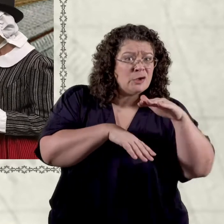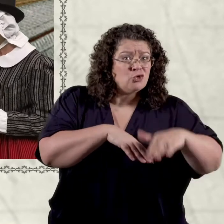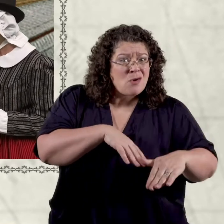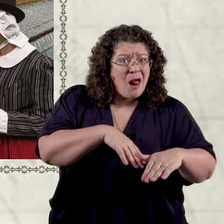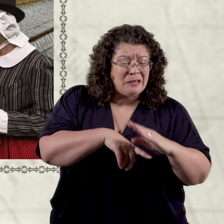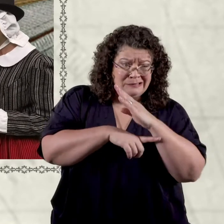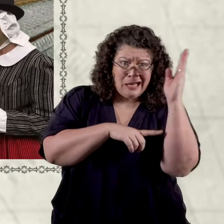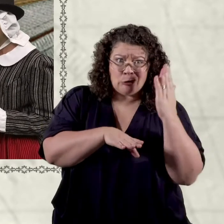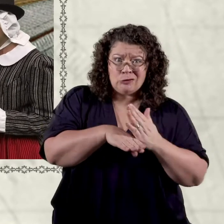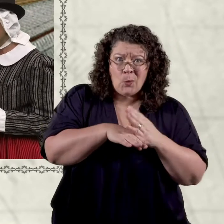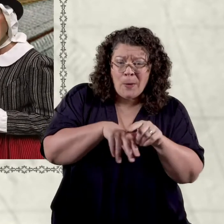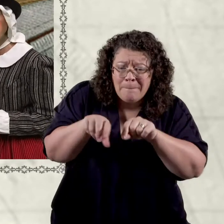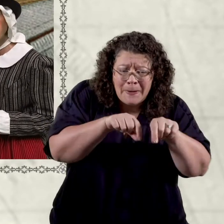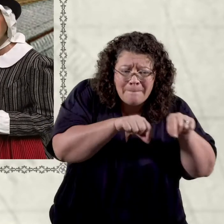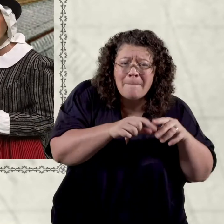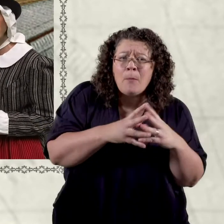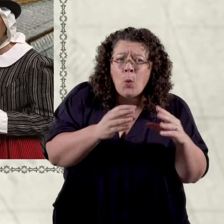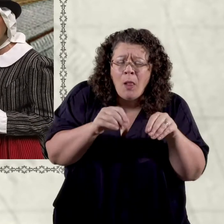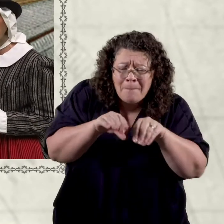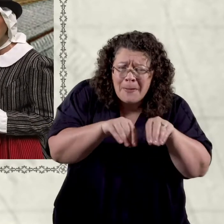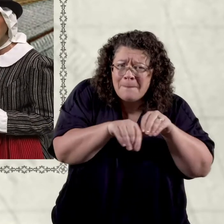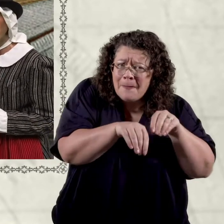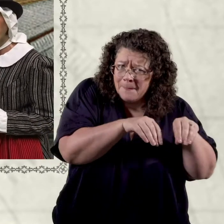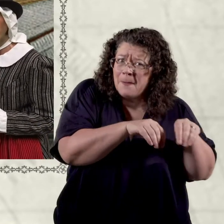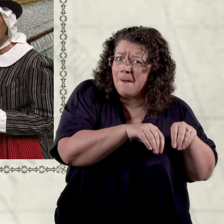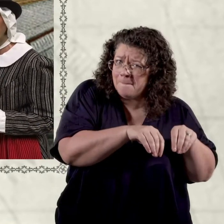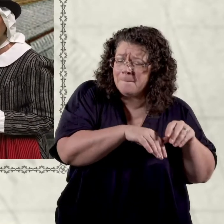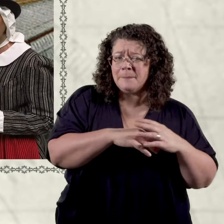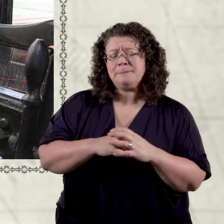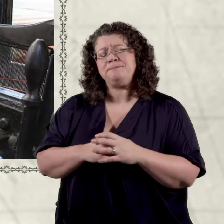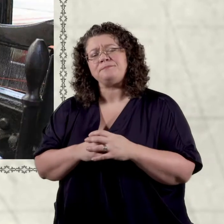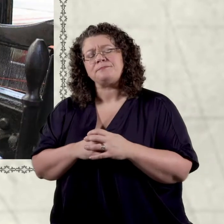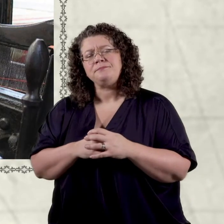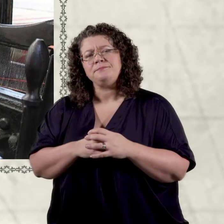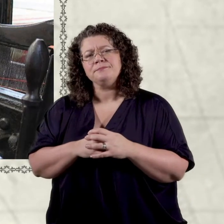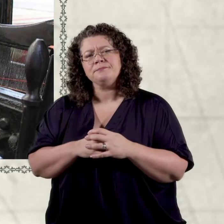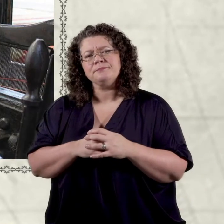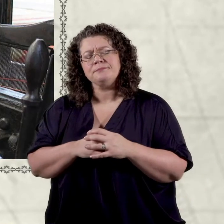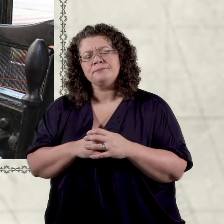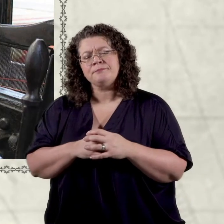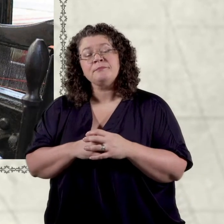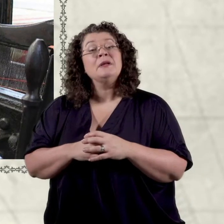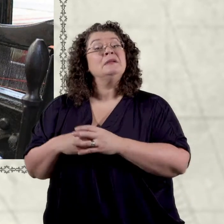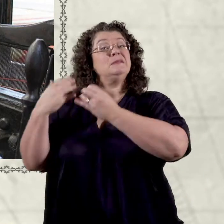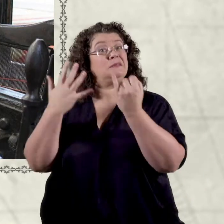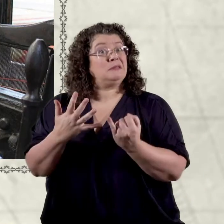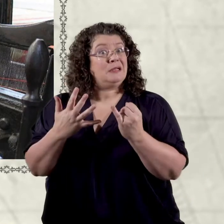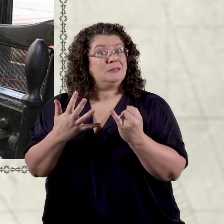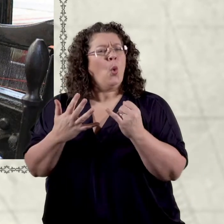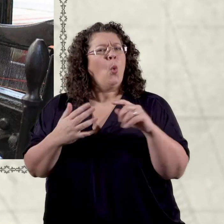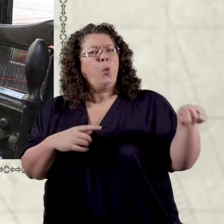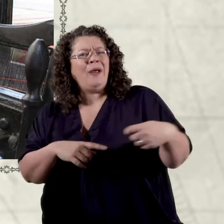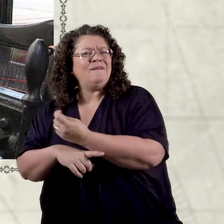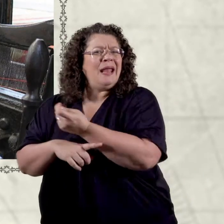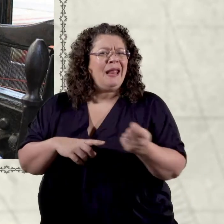the child doing the dangerous work under the spinning mule. Step number 6,